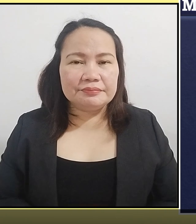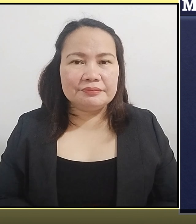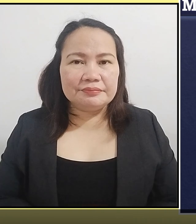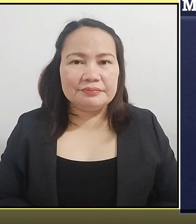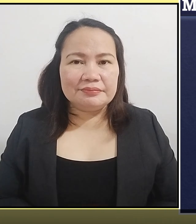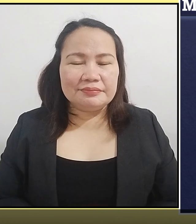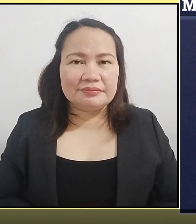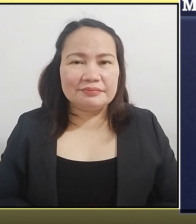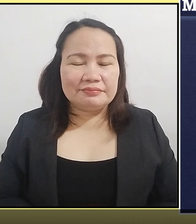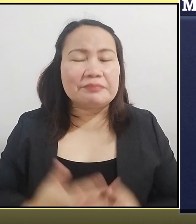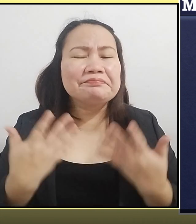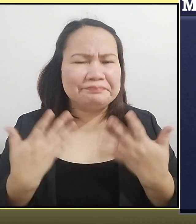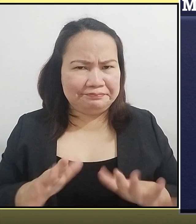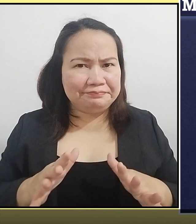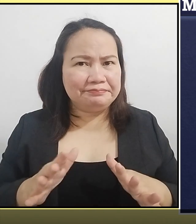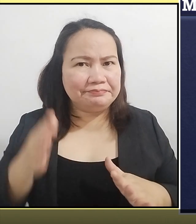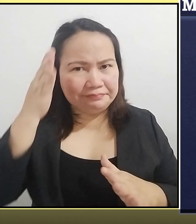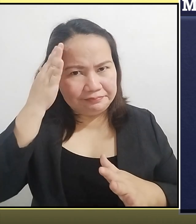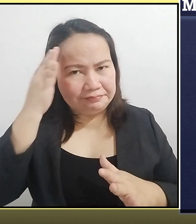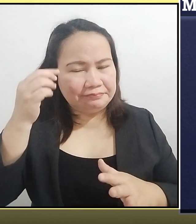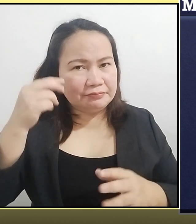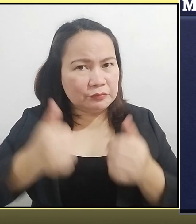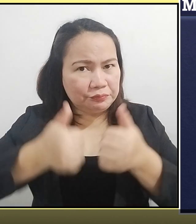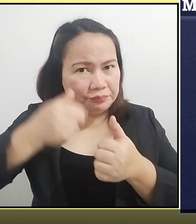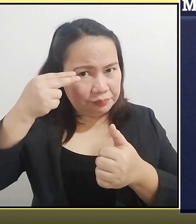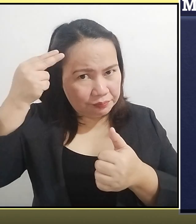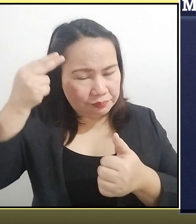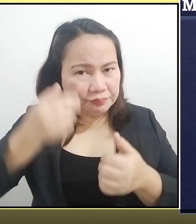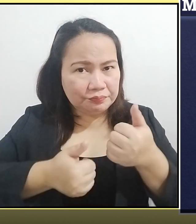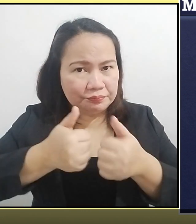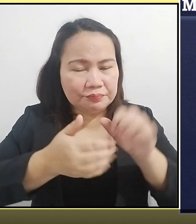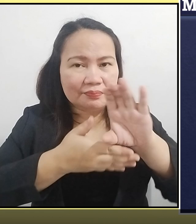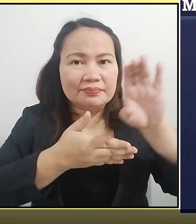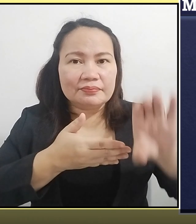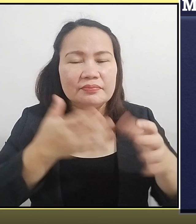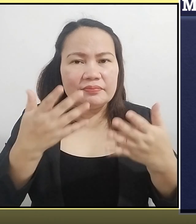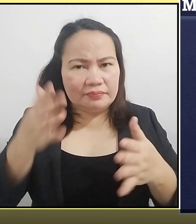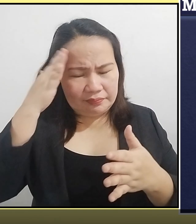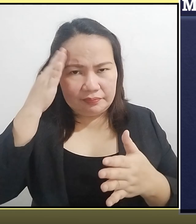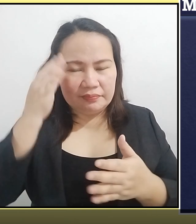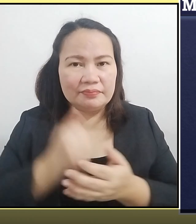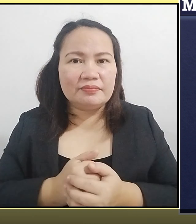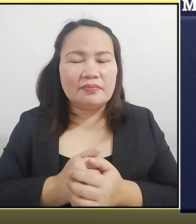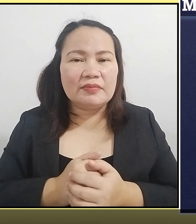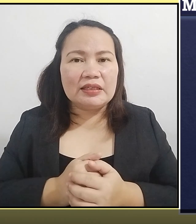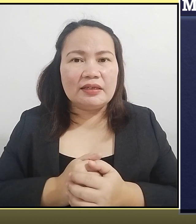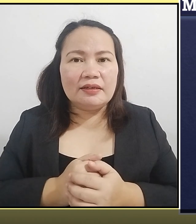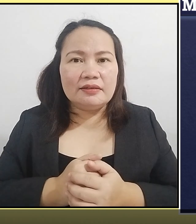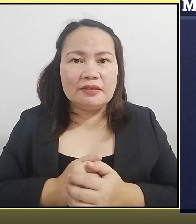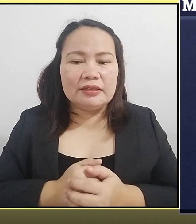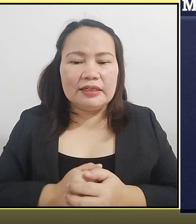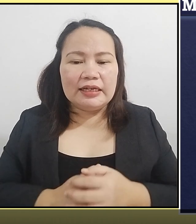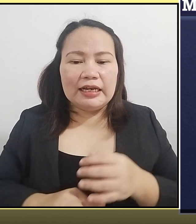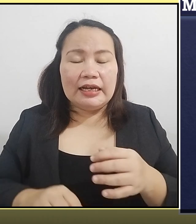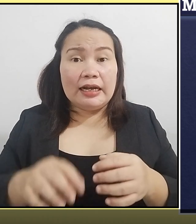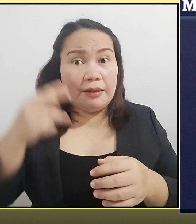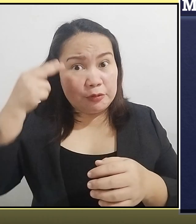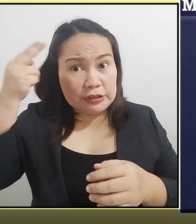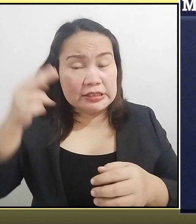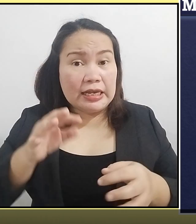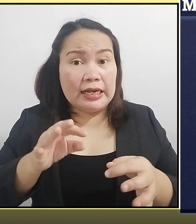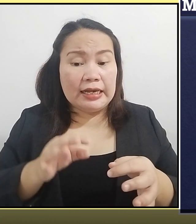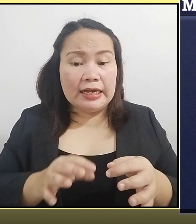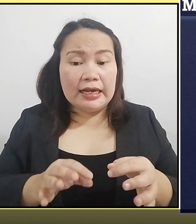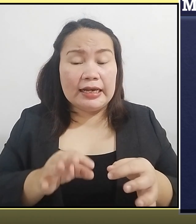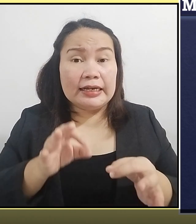example. So, identified na po ang ating hypothesis and conclusion. Our hypothesis is it rains tomorrow,